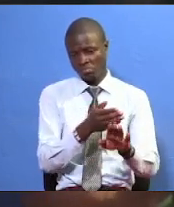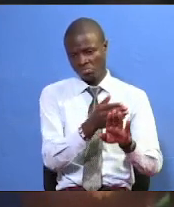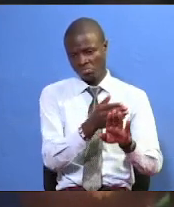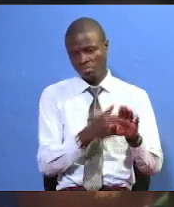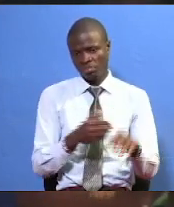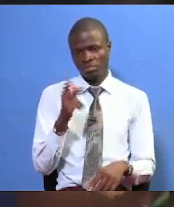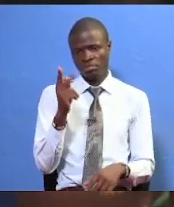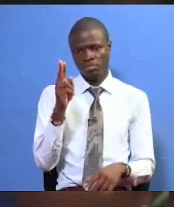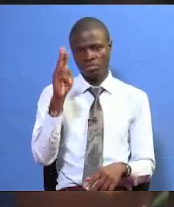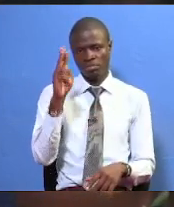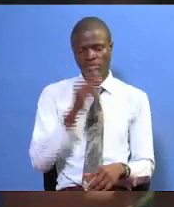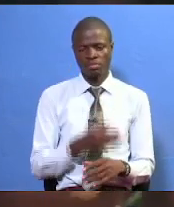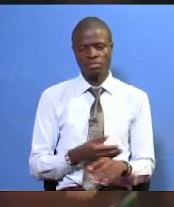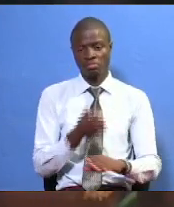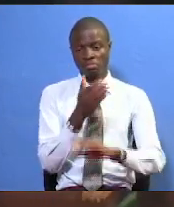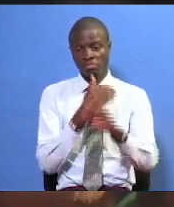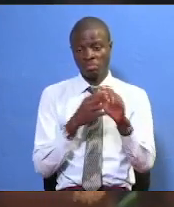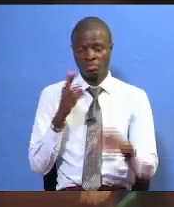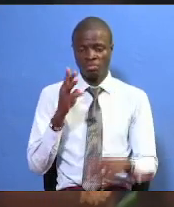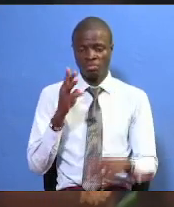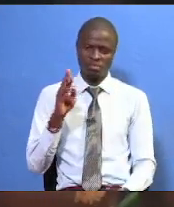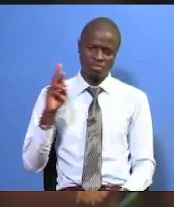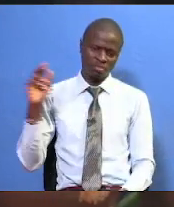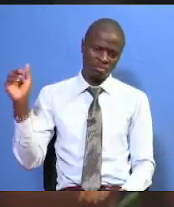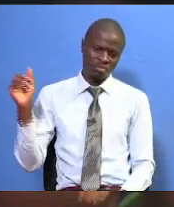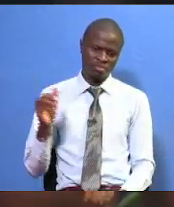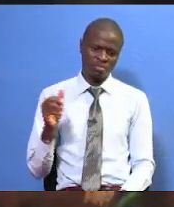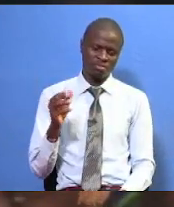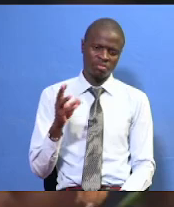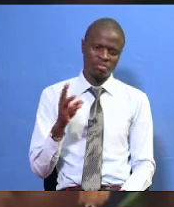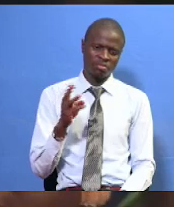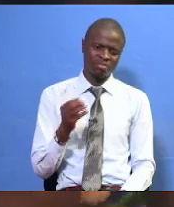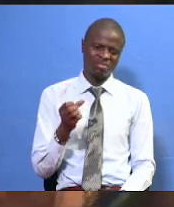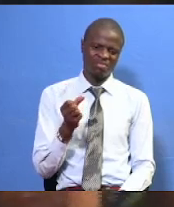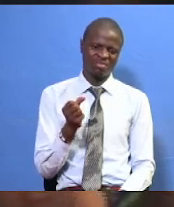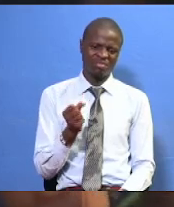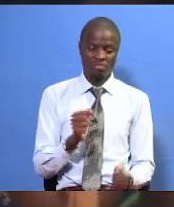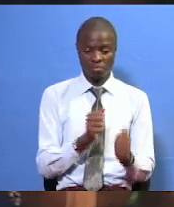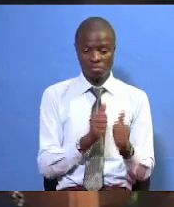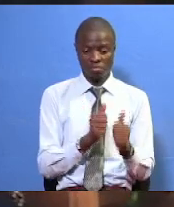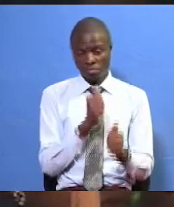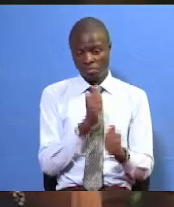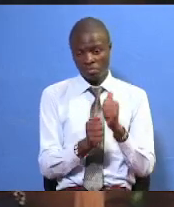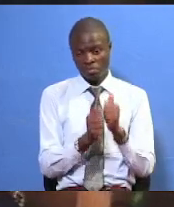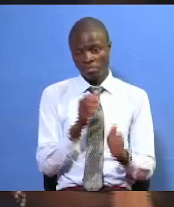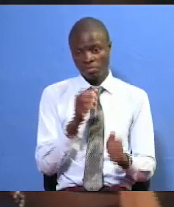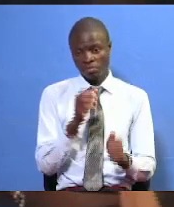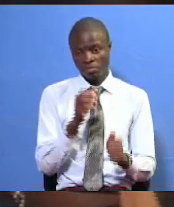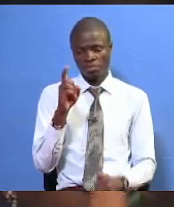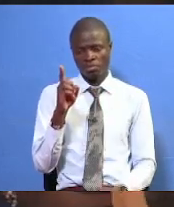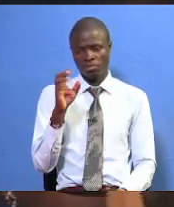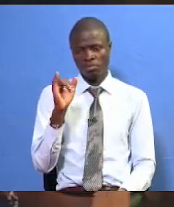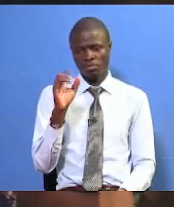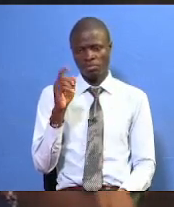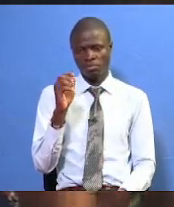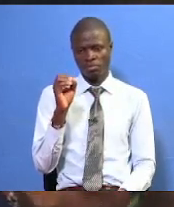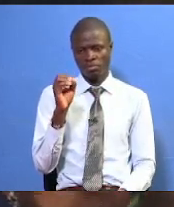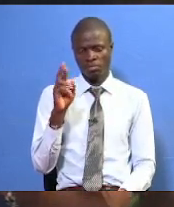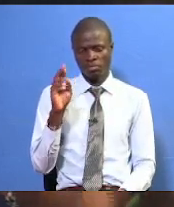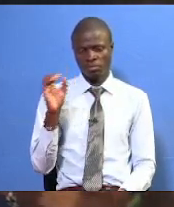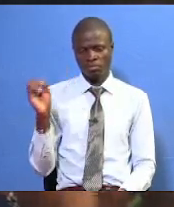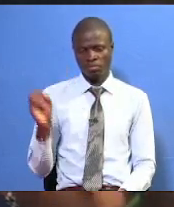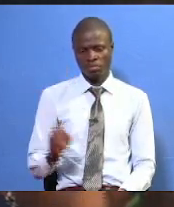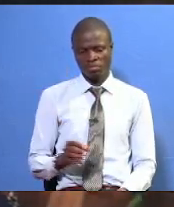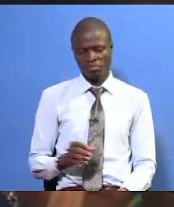He is Mr. Robin Toskin, sports editor at the Standard Group, PLC. He's also a member of the